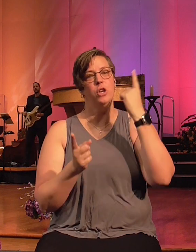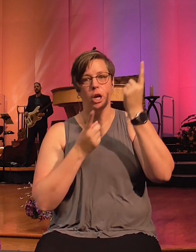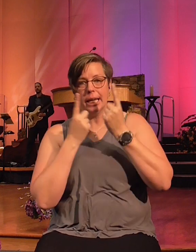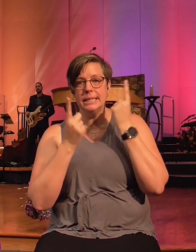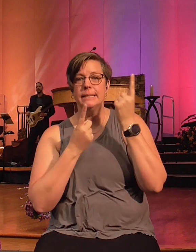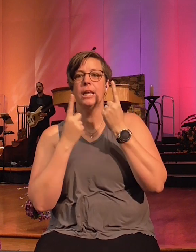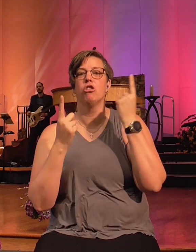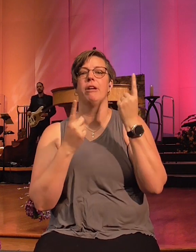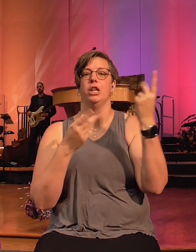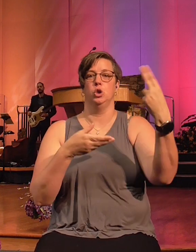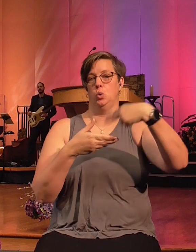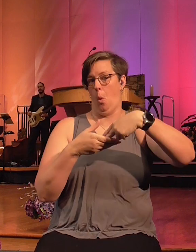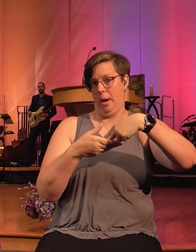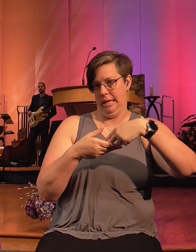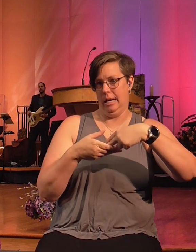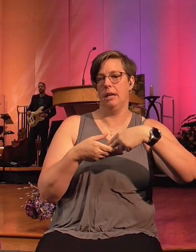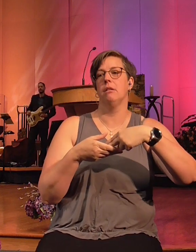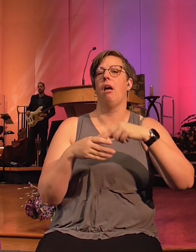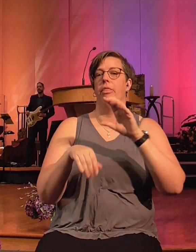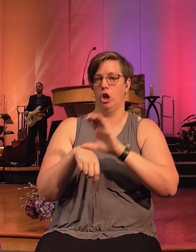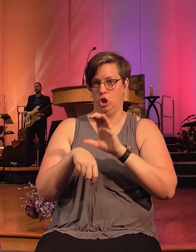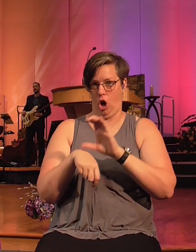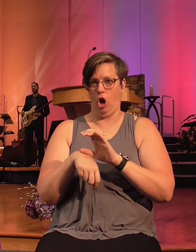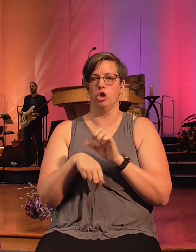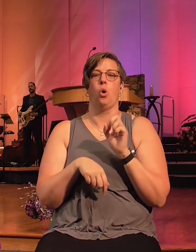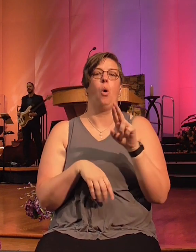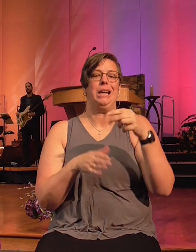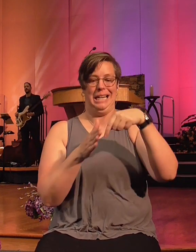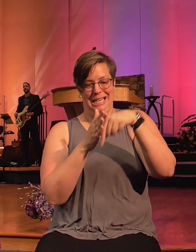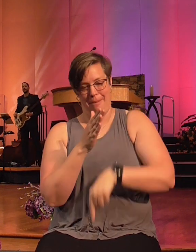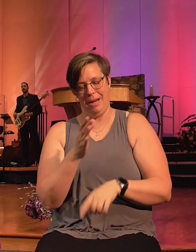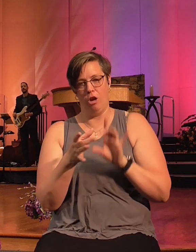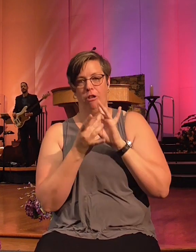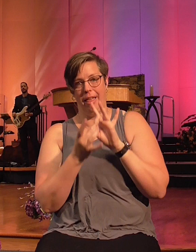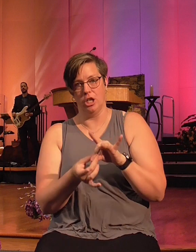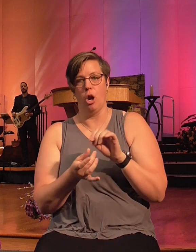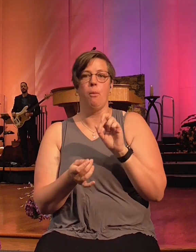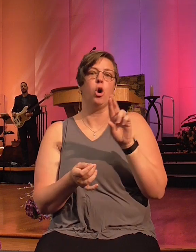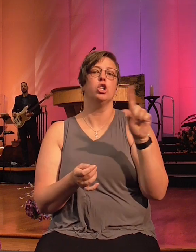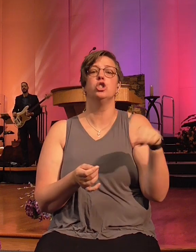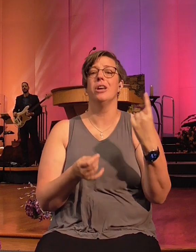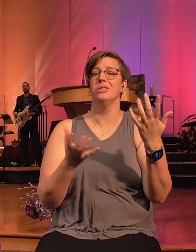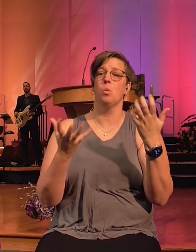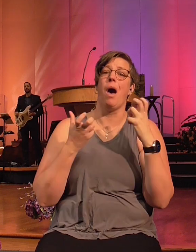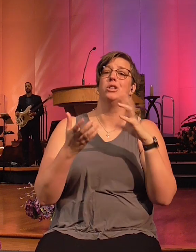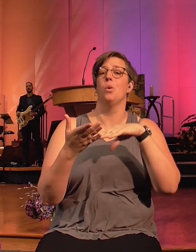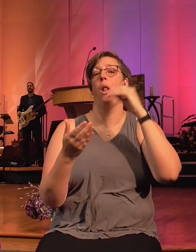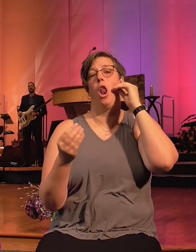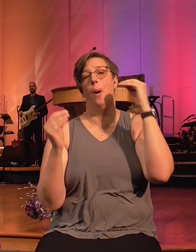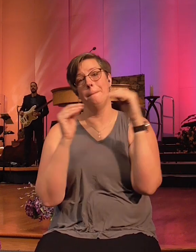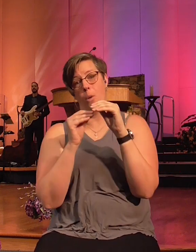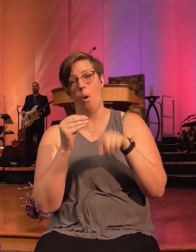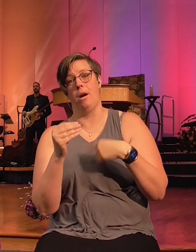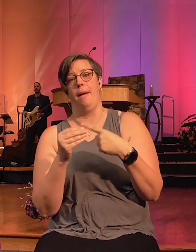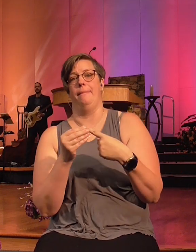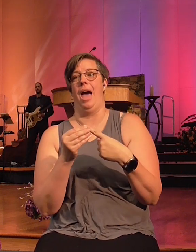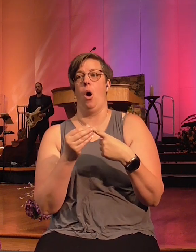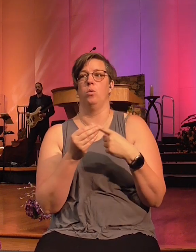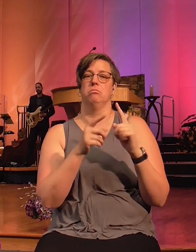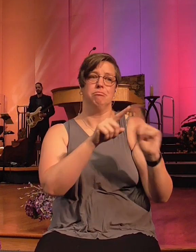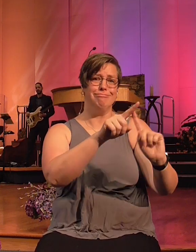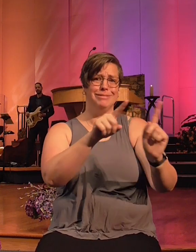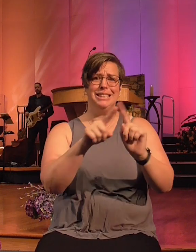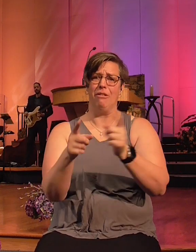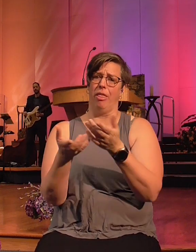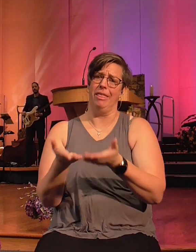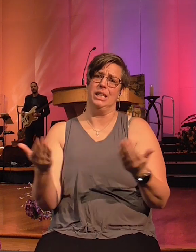considering joining Mile High Church or deepening your relationship, or even if you just want to come out and learn more about all the offerings